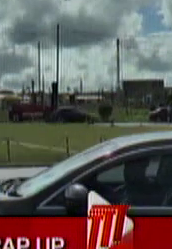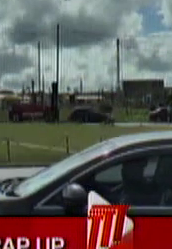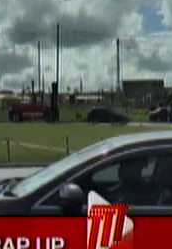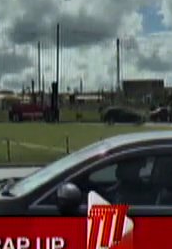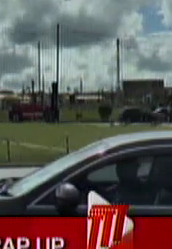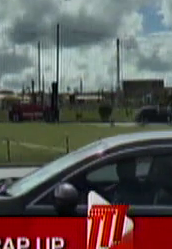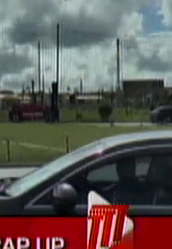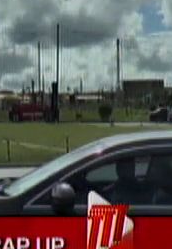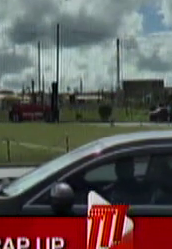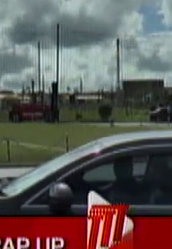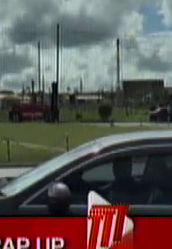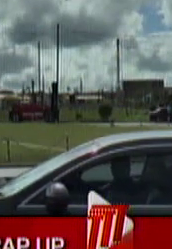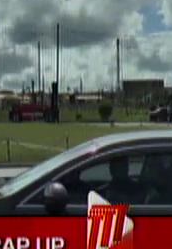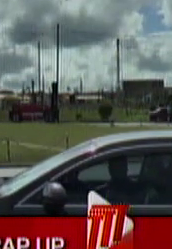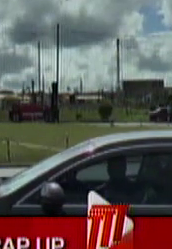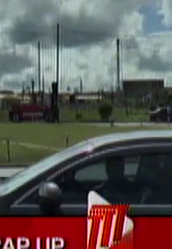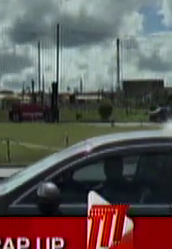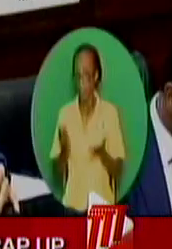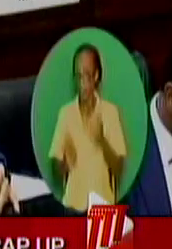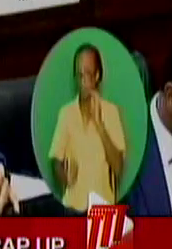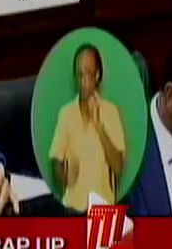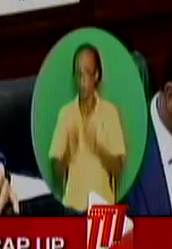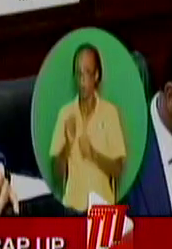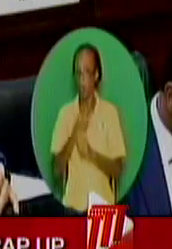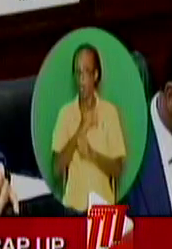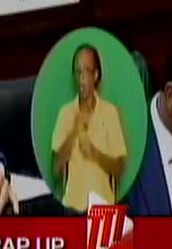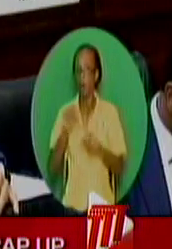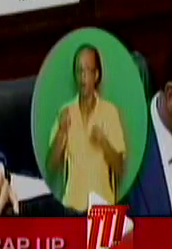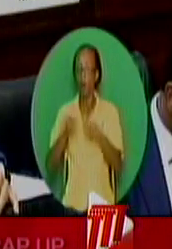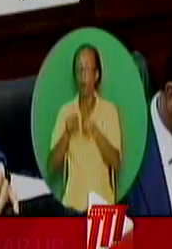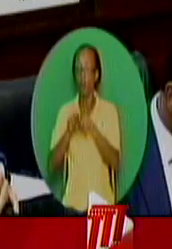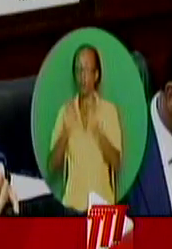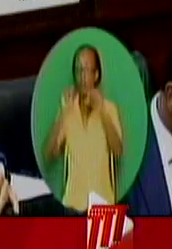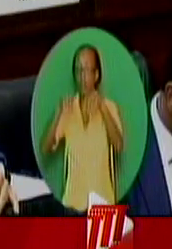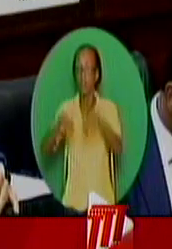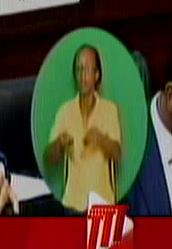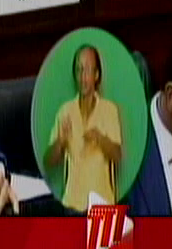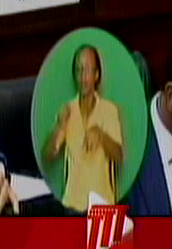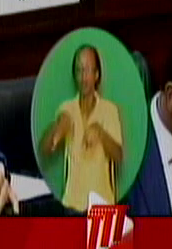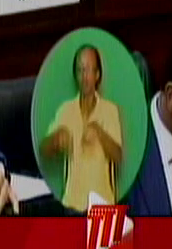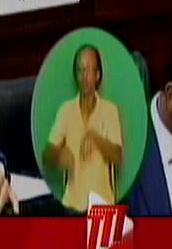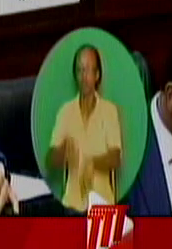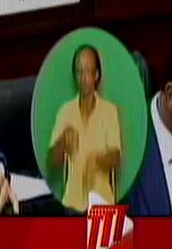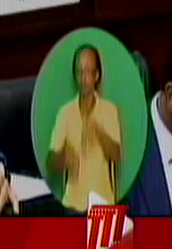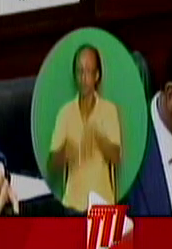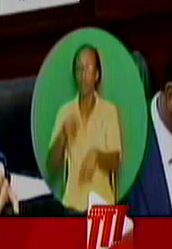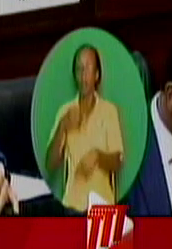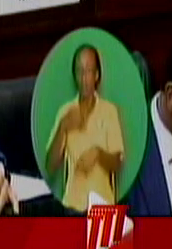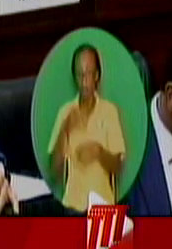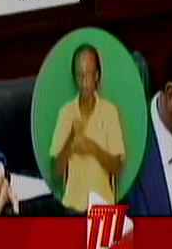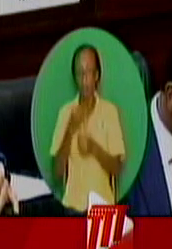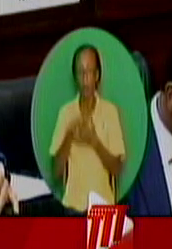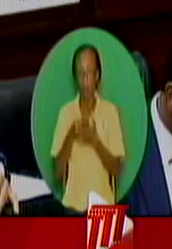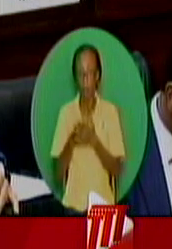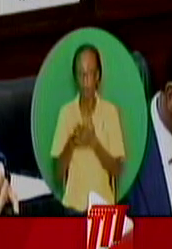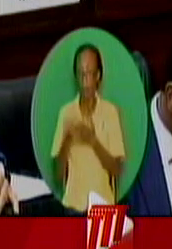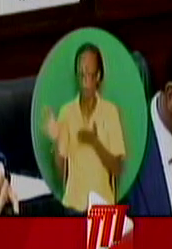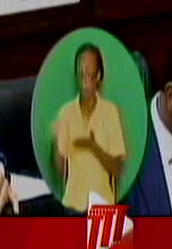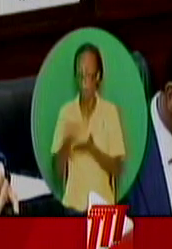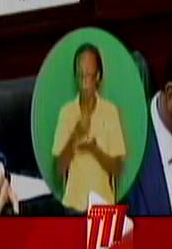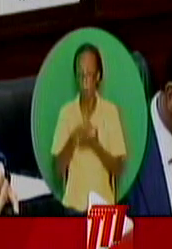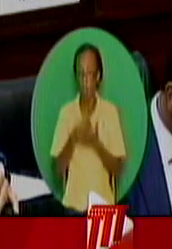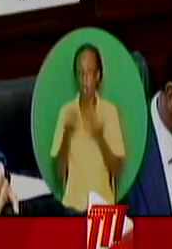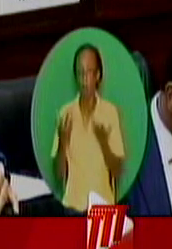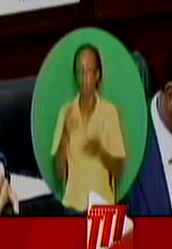Company is already on a successful path. This is a company less than a year old, Madam Speaker. Revenue of